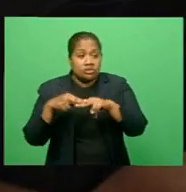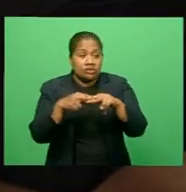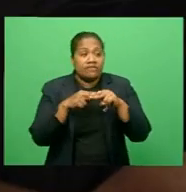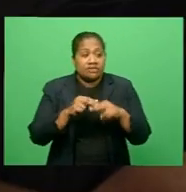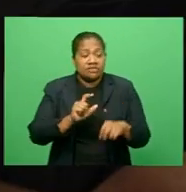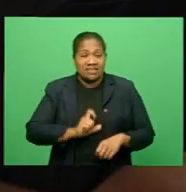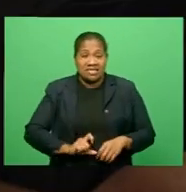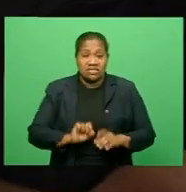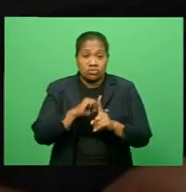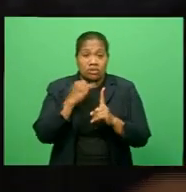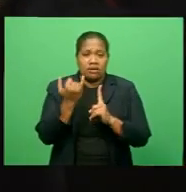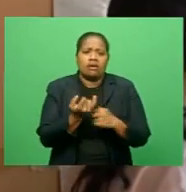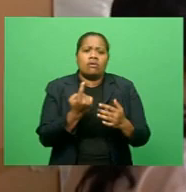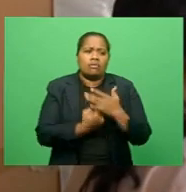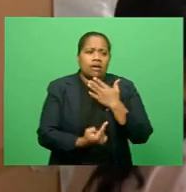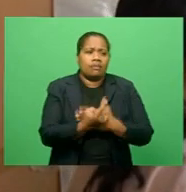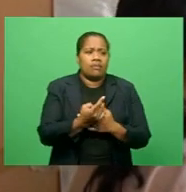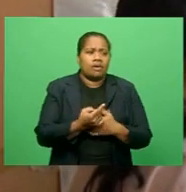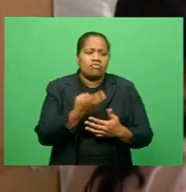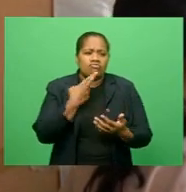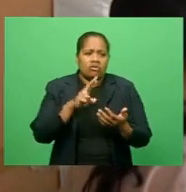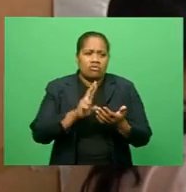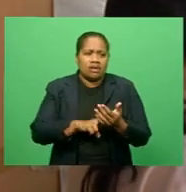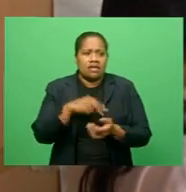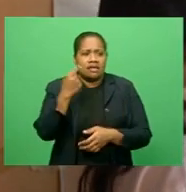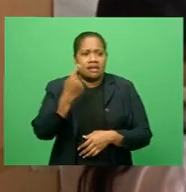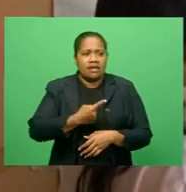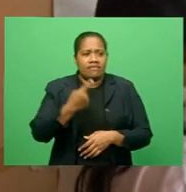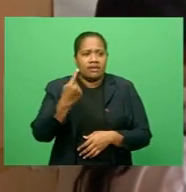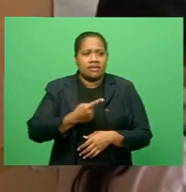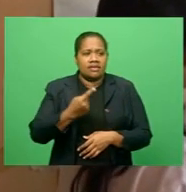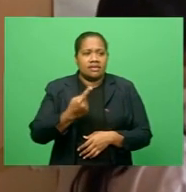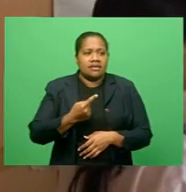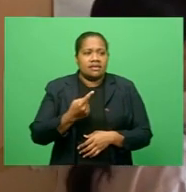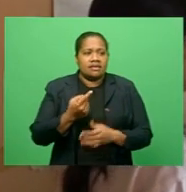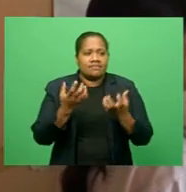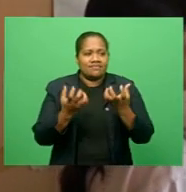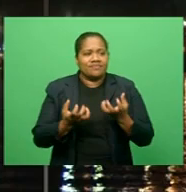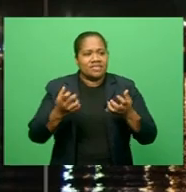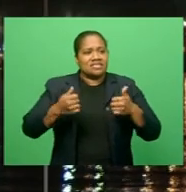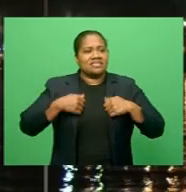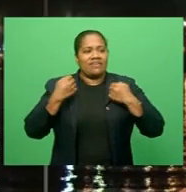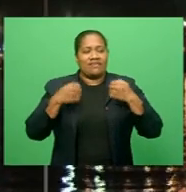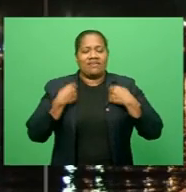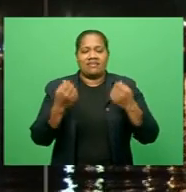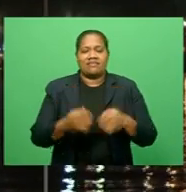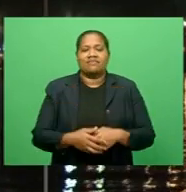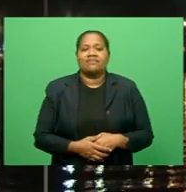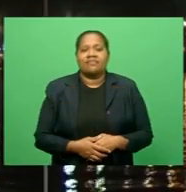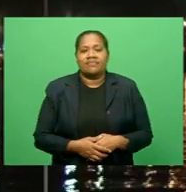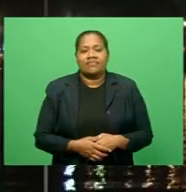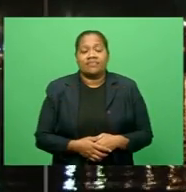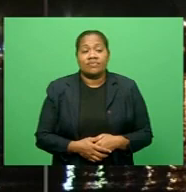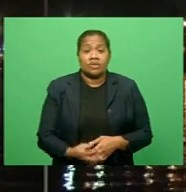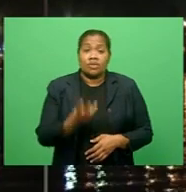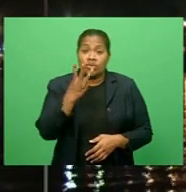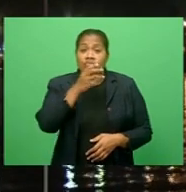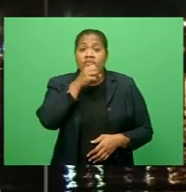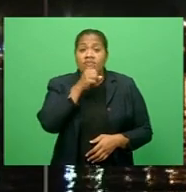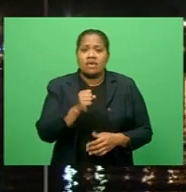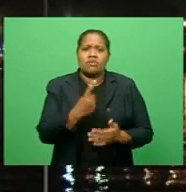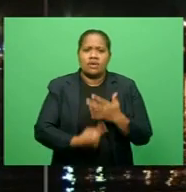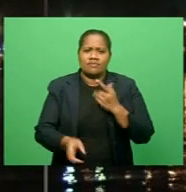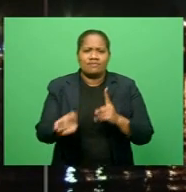Society has recorded 11 testicular survivors. Kritika Kumar, FBC News. 3 men who allegedly assaulted